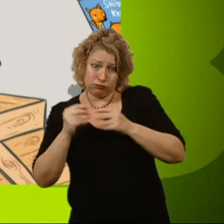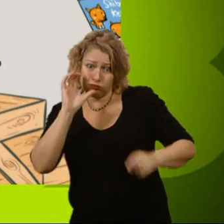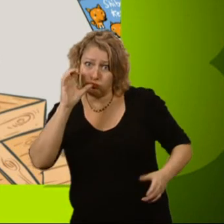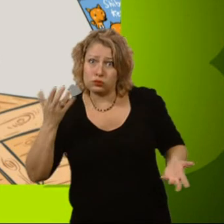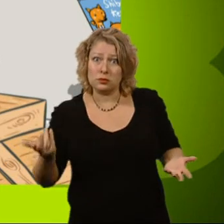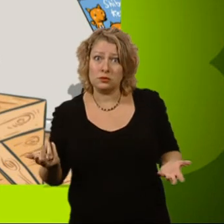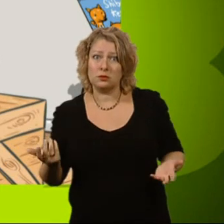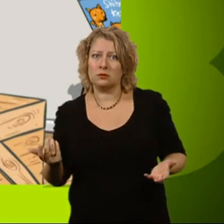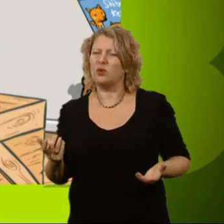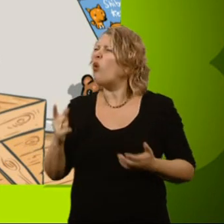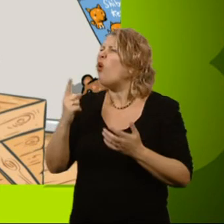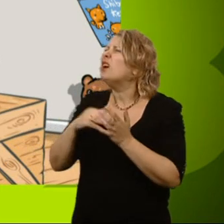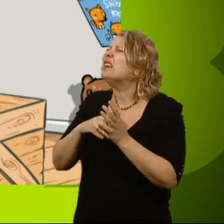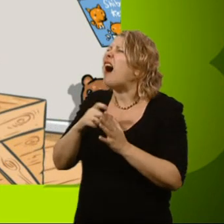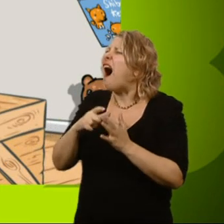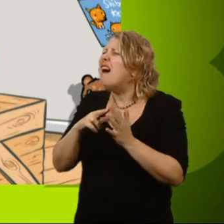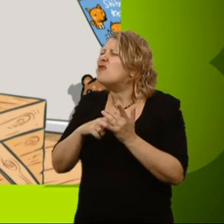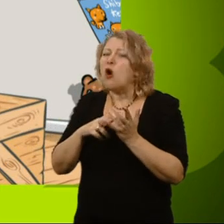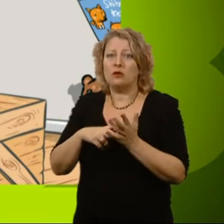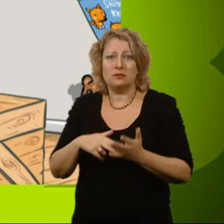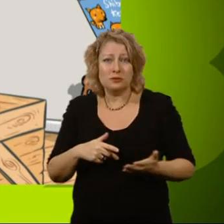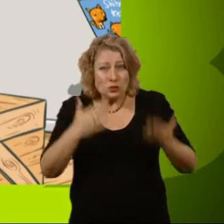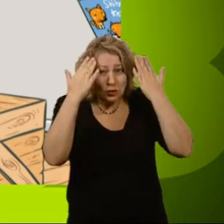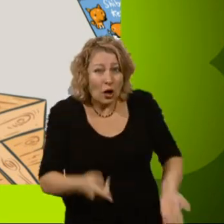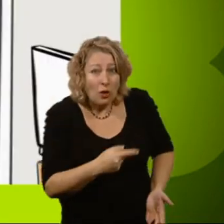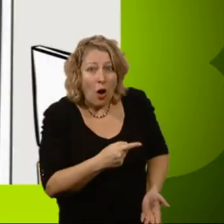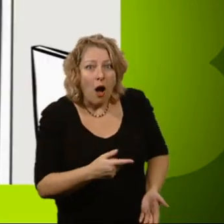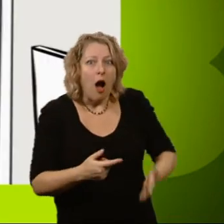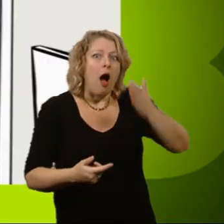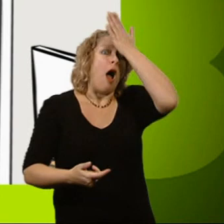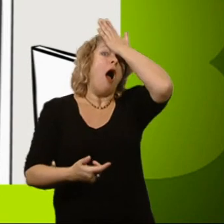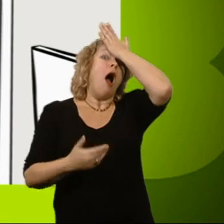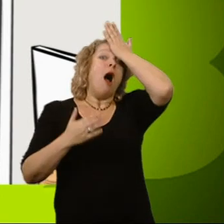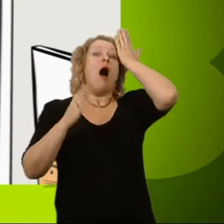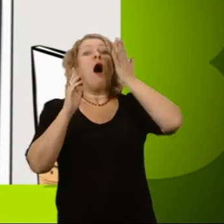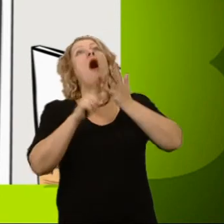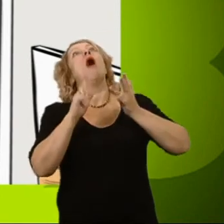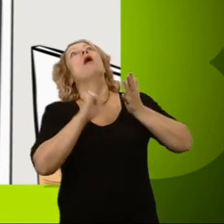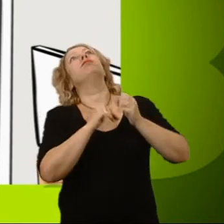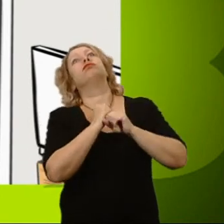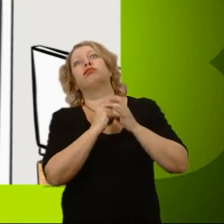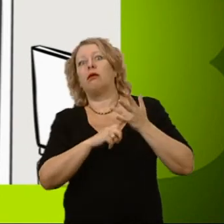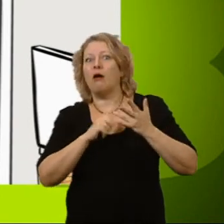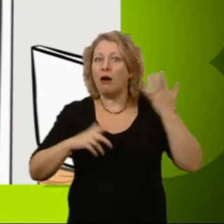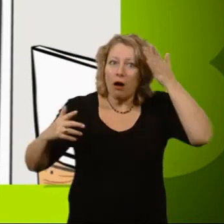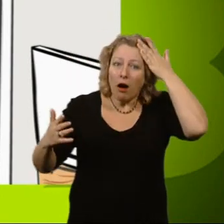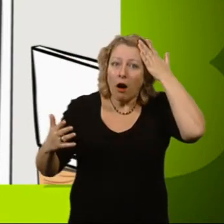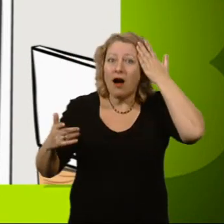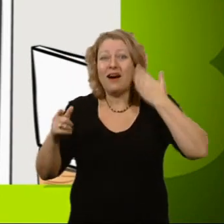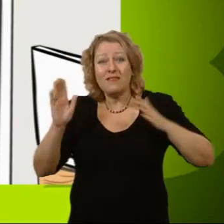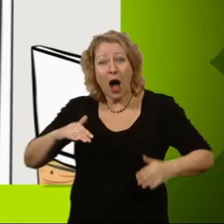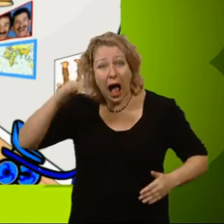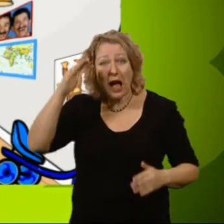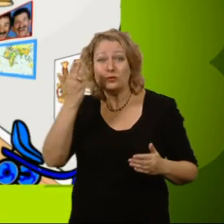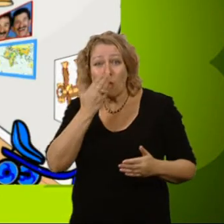Who's Zac Efron? Don't you know who Zac Efron is? OMG, lol. He's from High School the